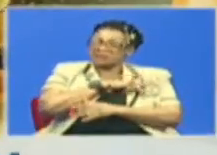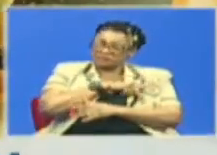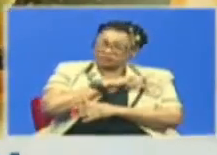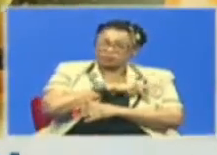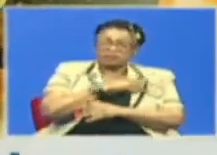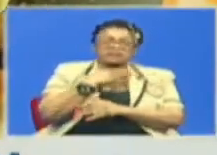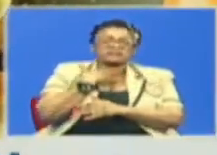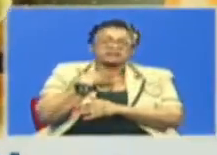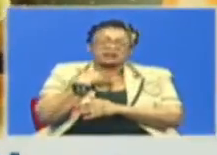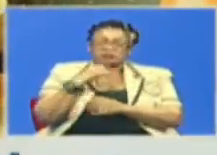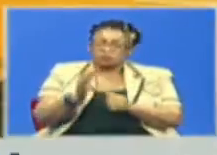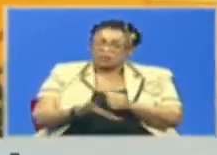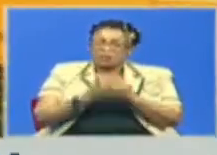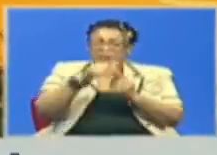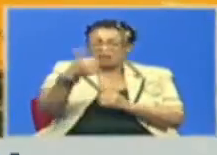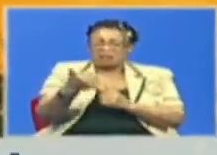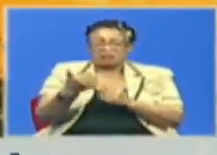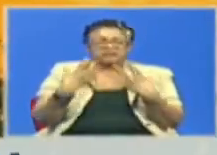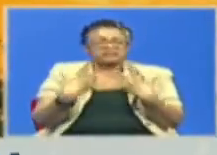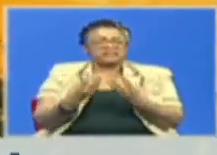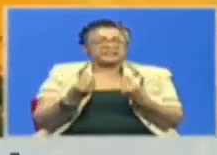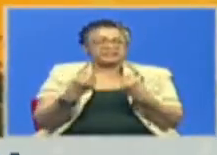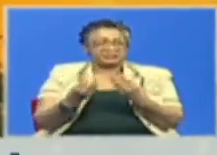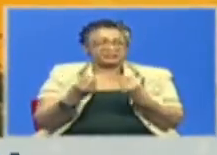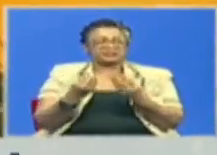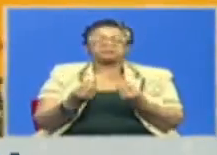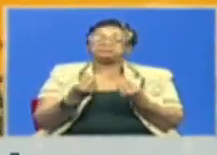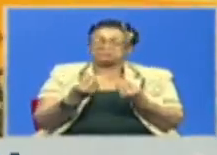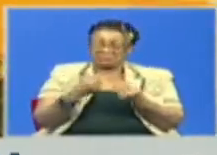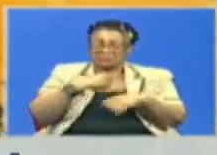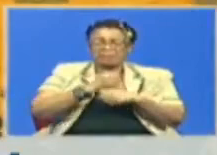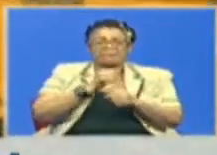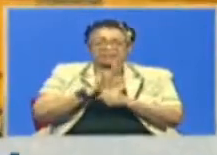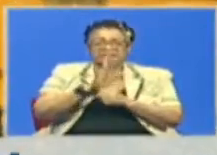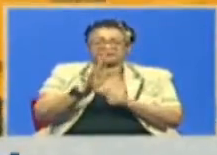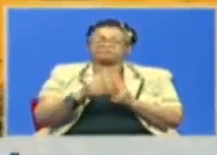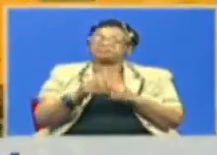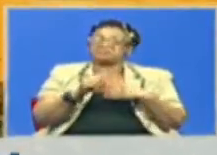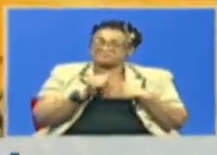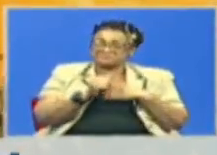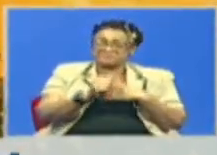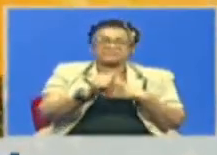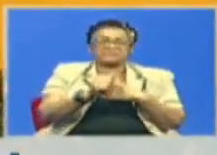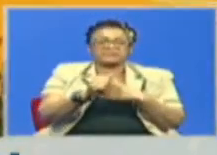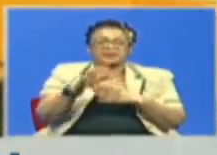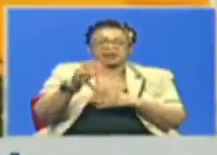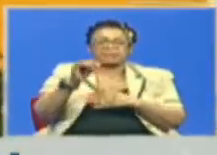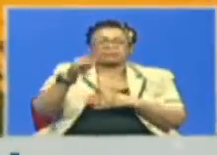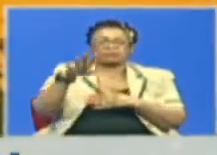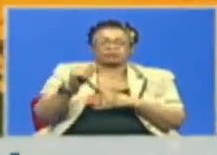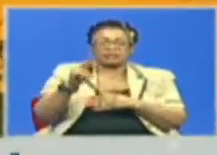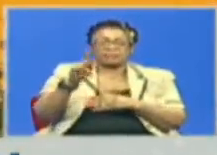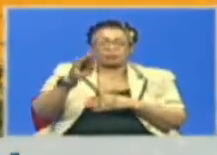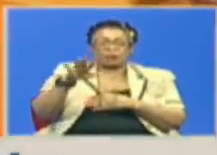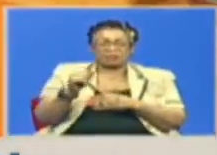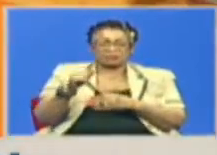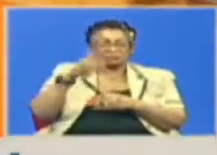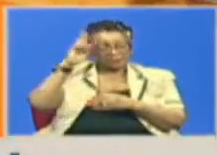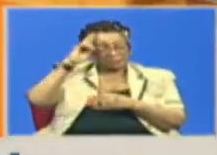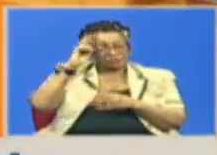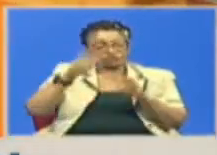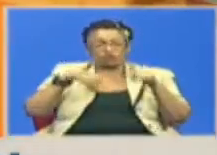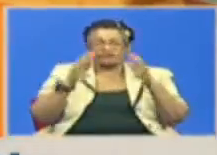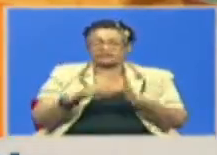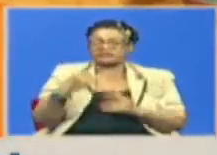help others is easily a driver of career choice. This is the case for Abud Kibwana, who is a police officer